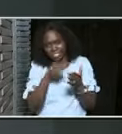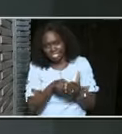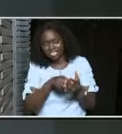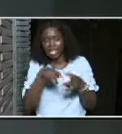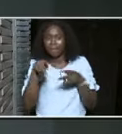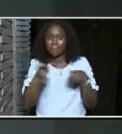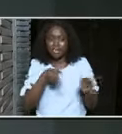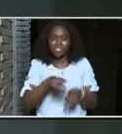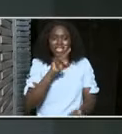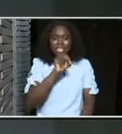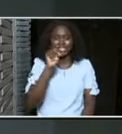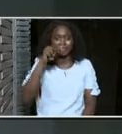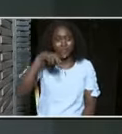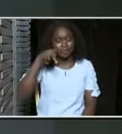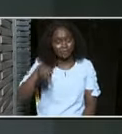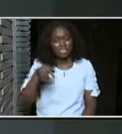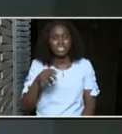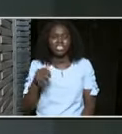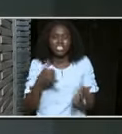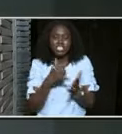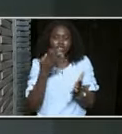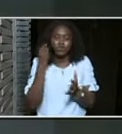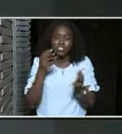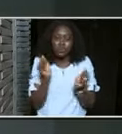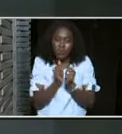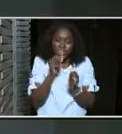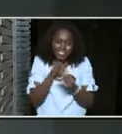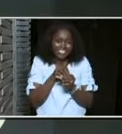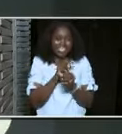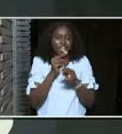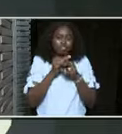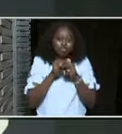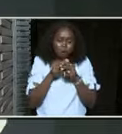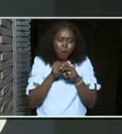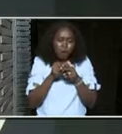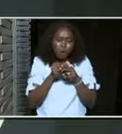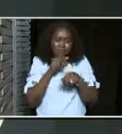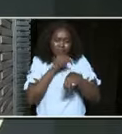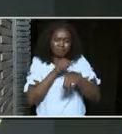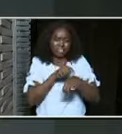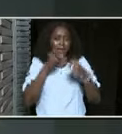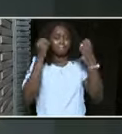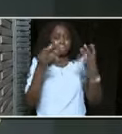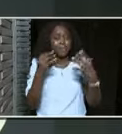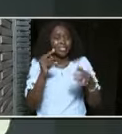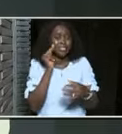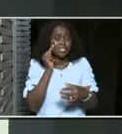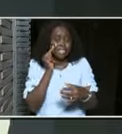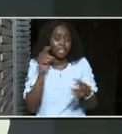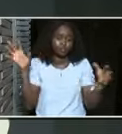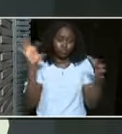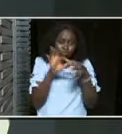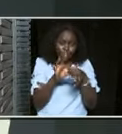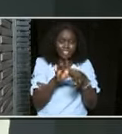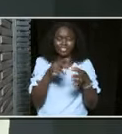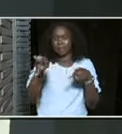NNPP, within a very short period of time, so many Nigerians joined the party, not because of